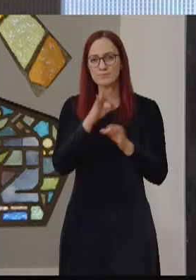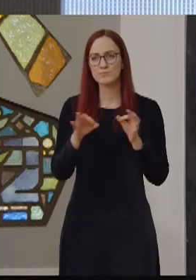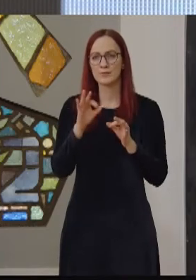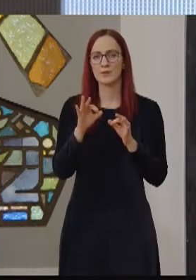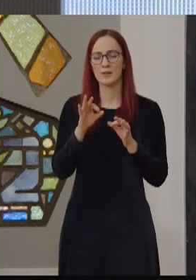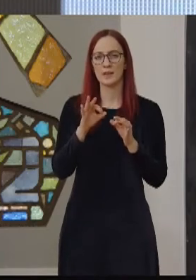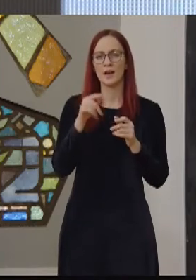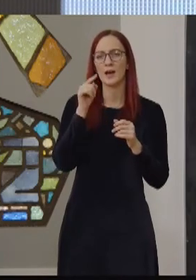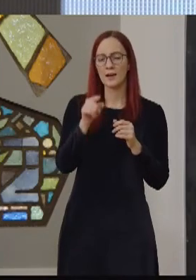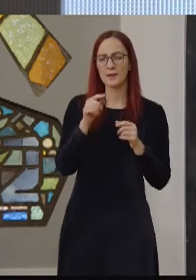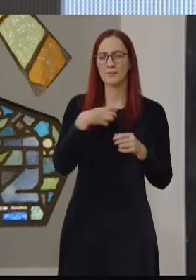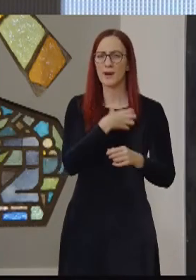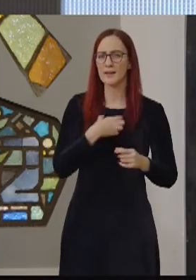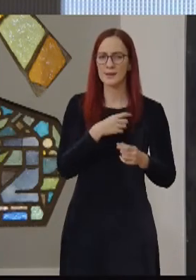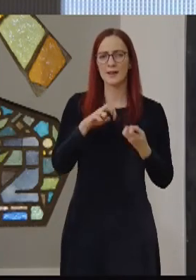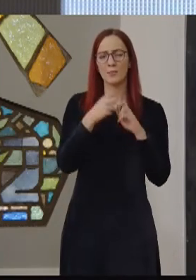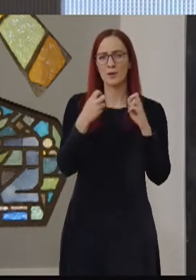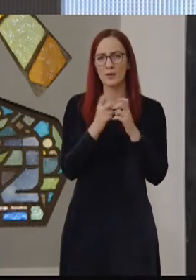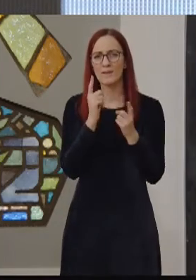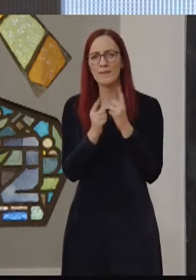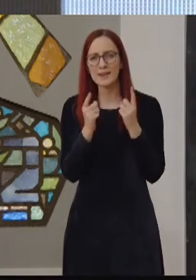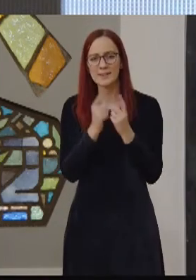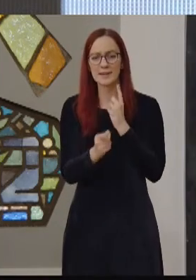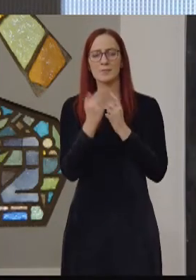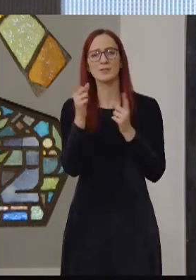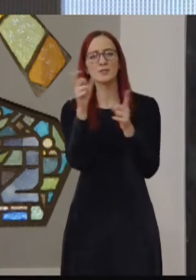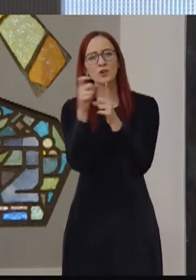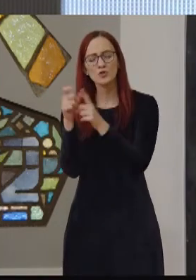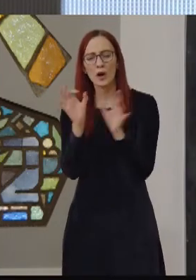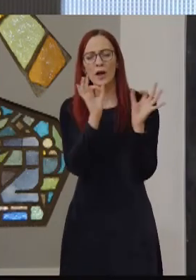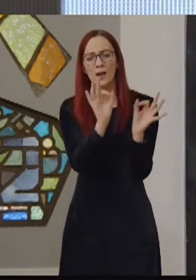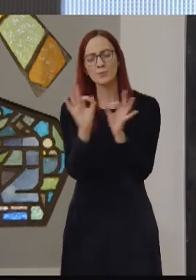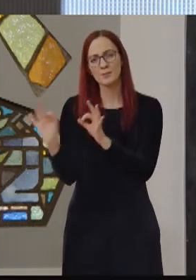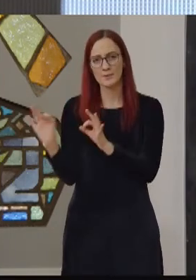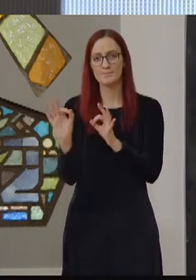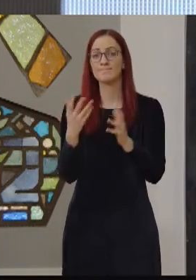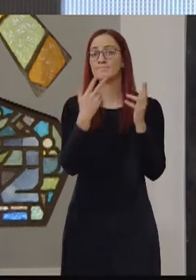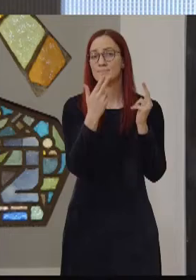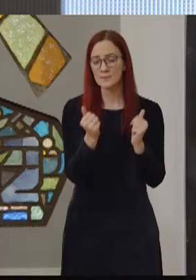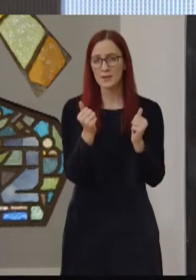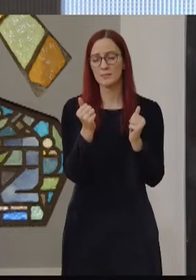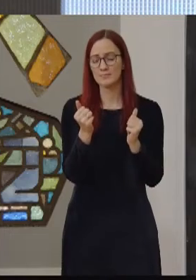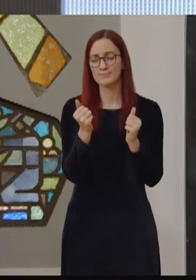that the main problem is the translation, that we need to review the translation. Yes, there